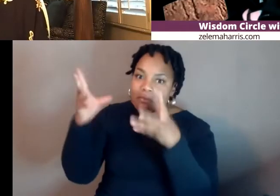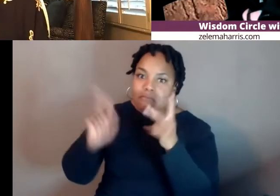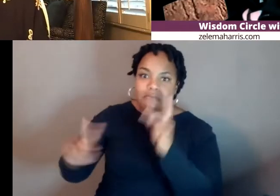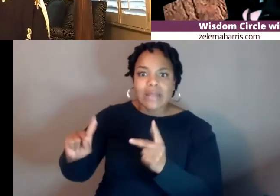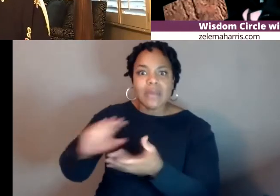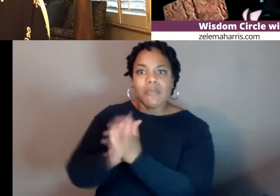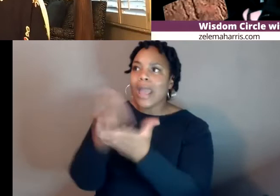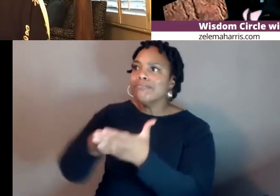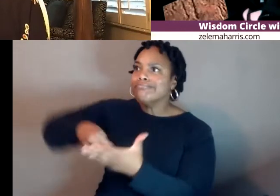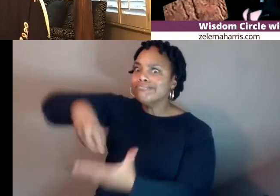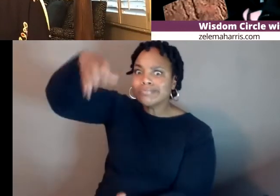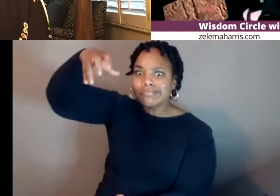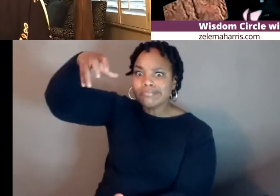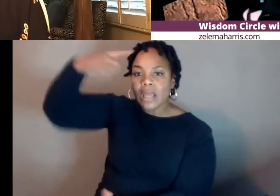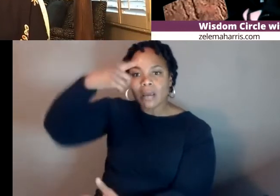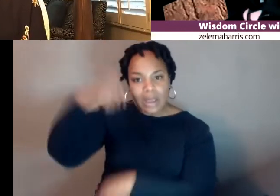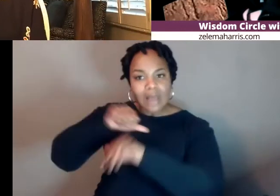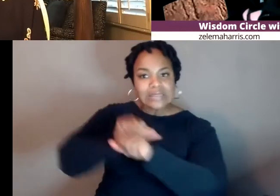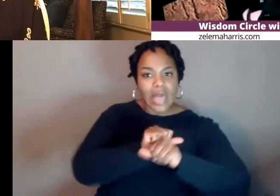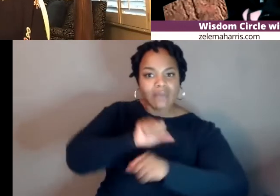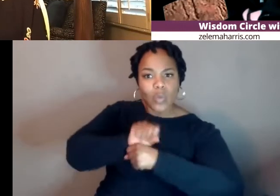labor. So when you talk about